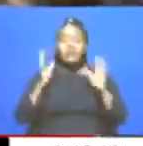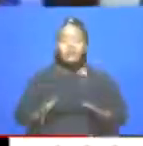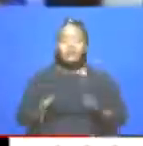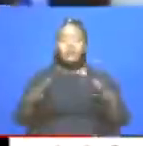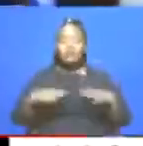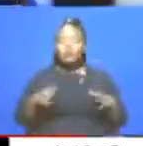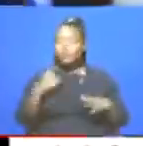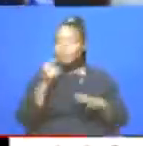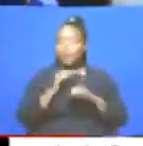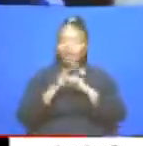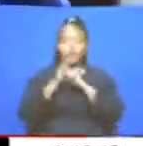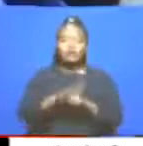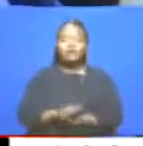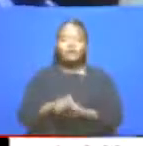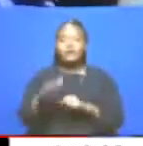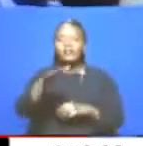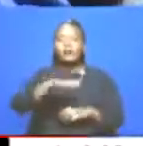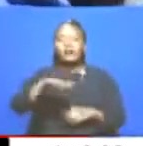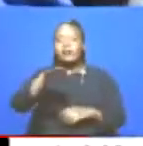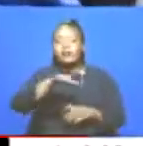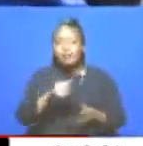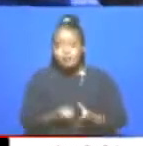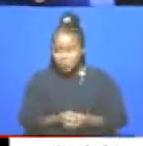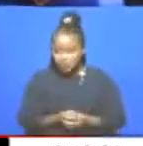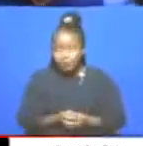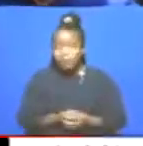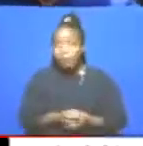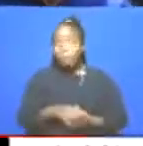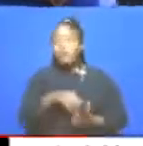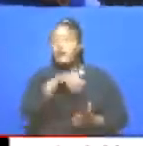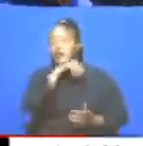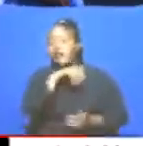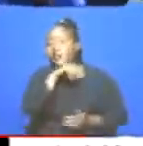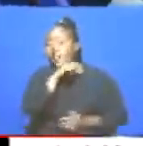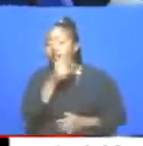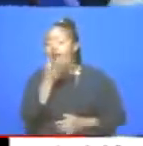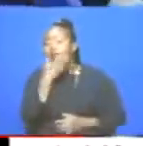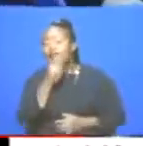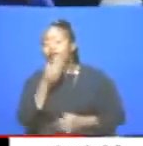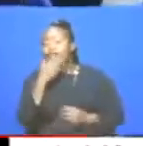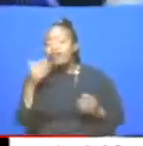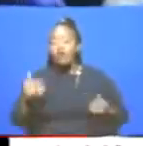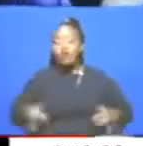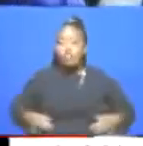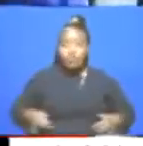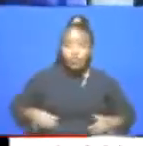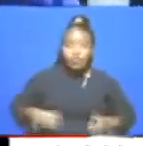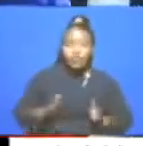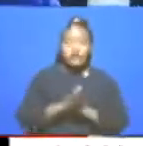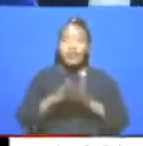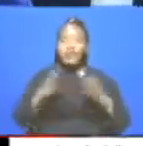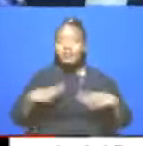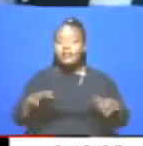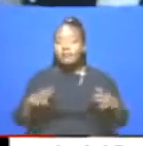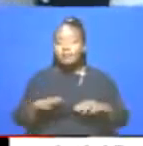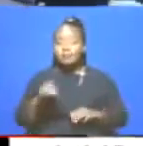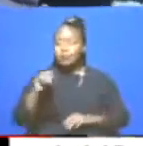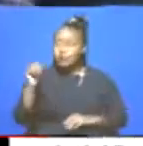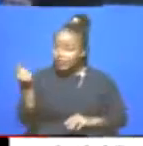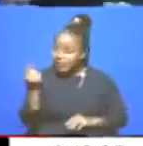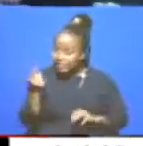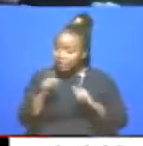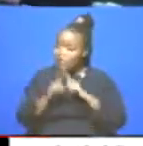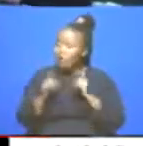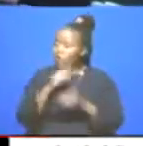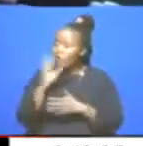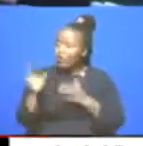areas. Baba ni baba ya vijana. Baba ni baba ya wananchi wote. Baba ni baba ya